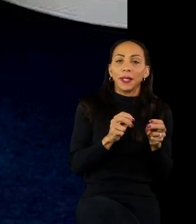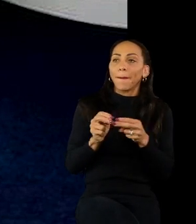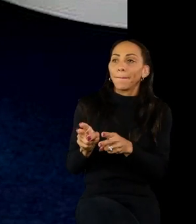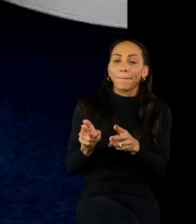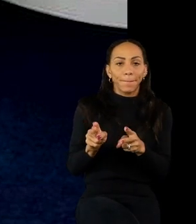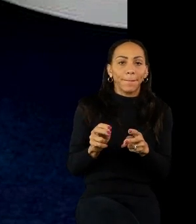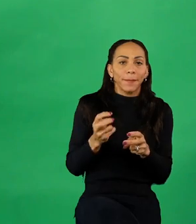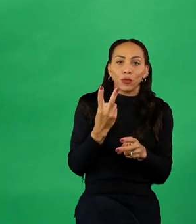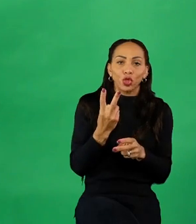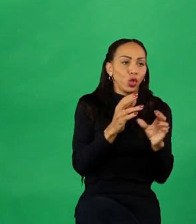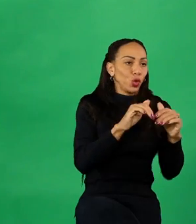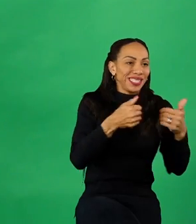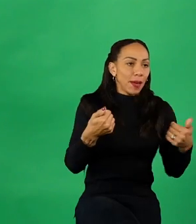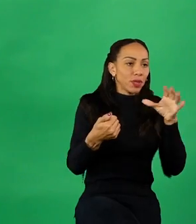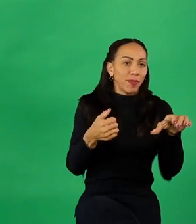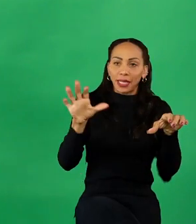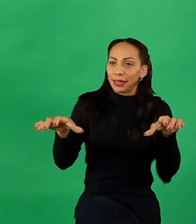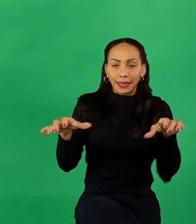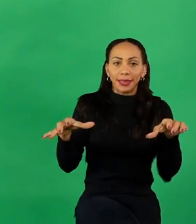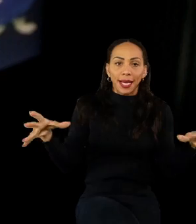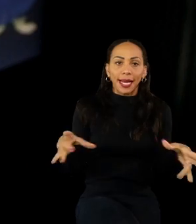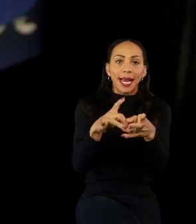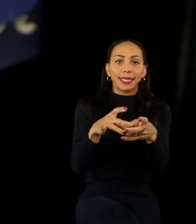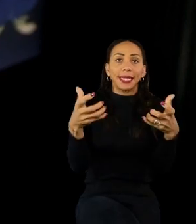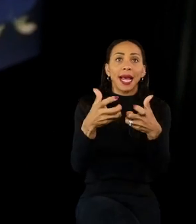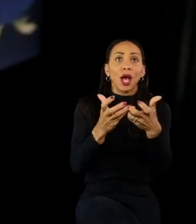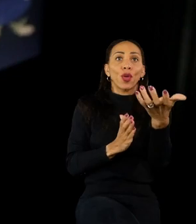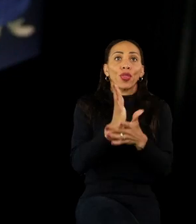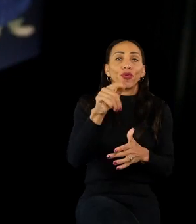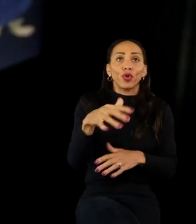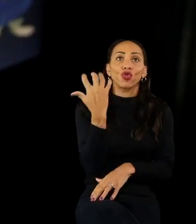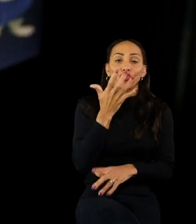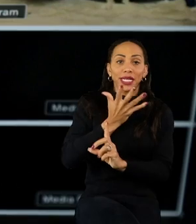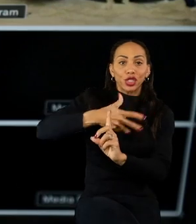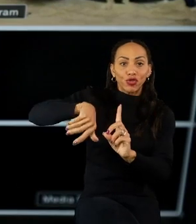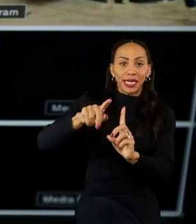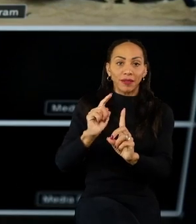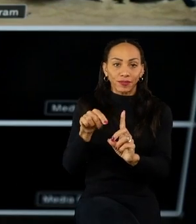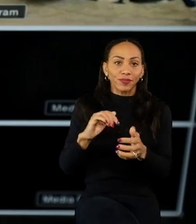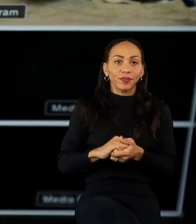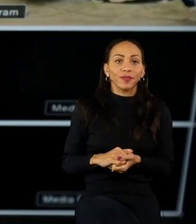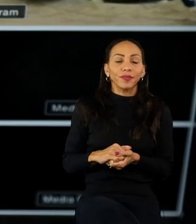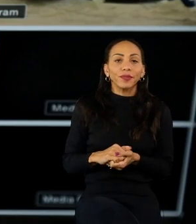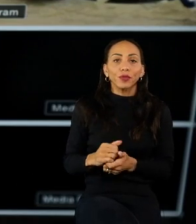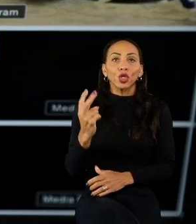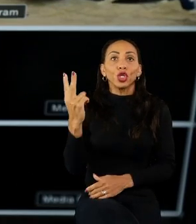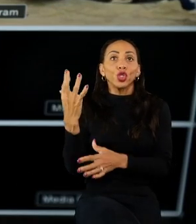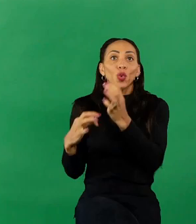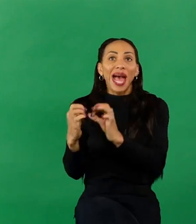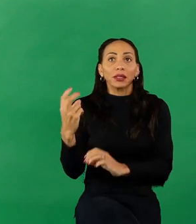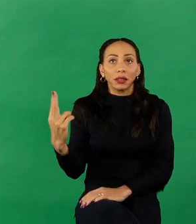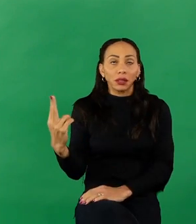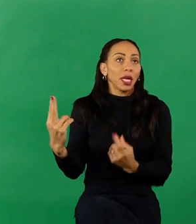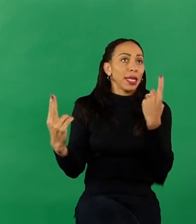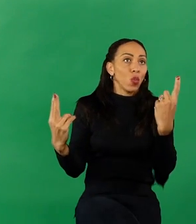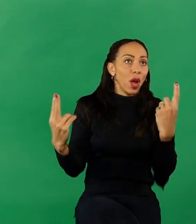hell. So the system we're using connects two separate spaces with green screen backgrounds. The audience participant